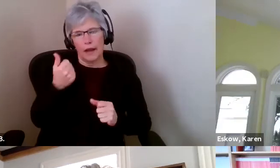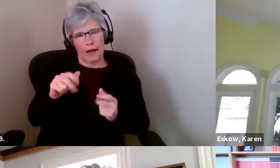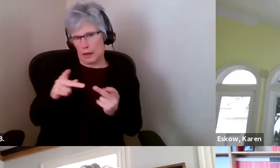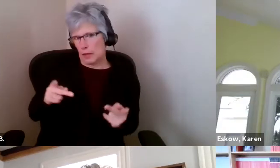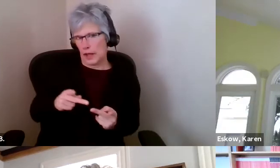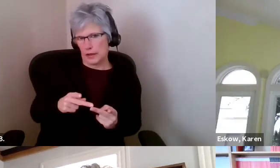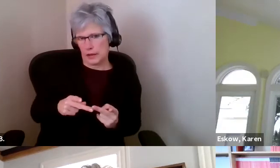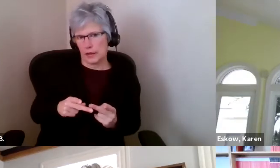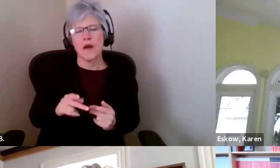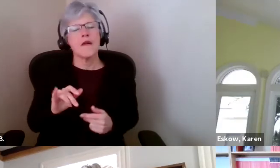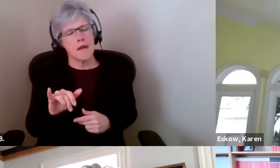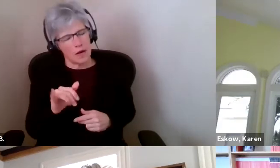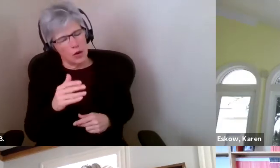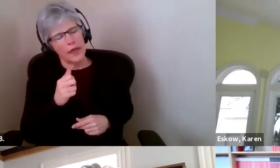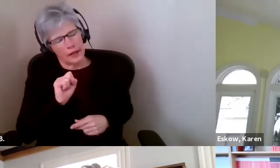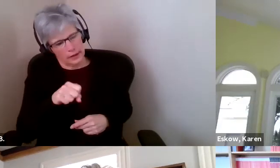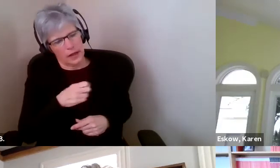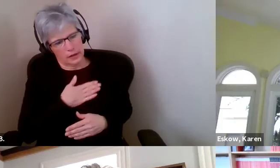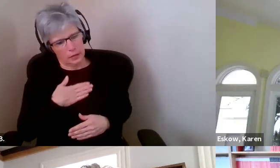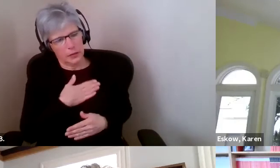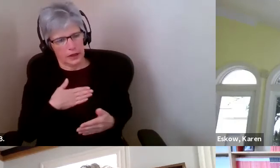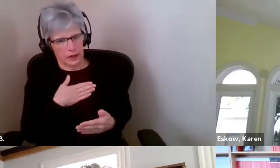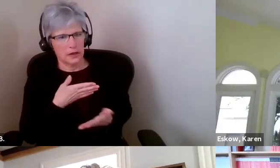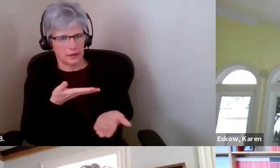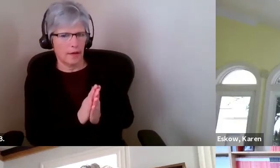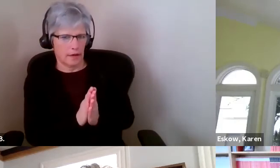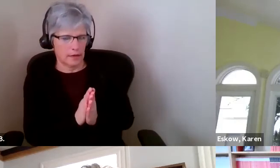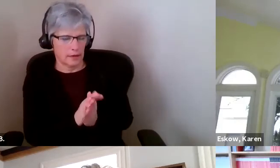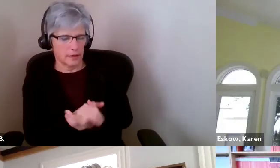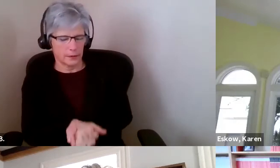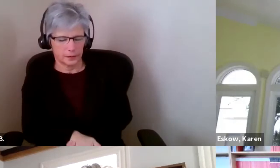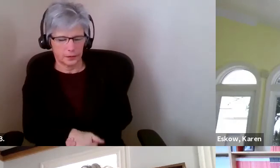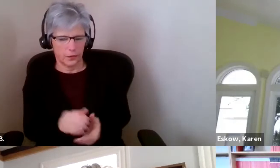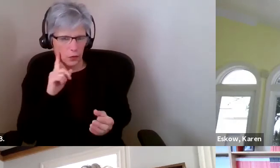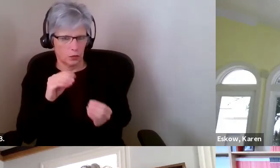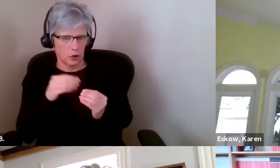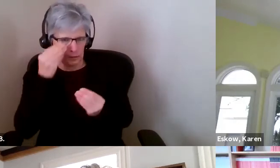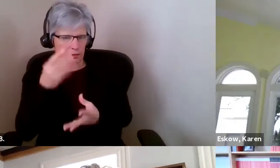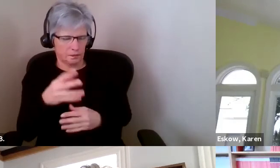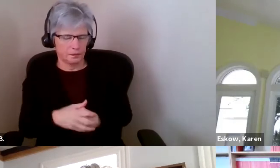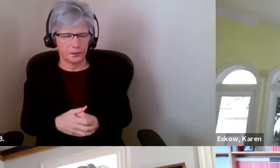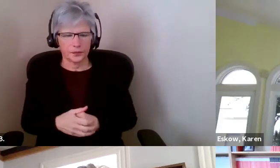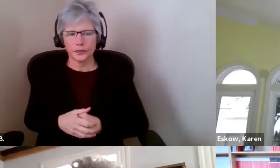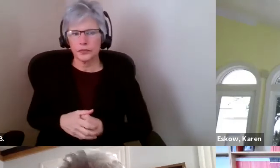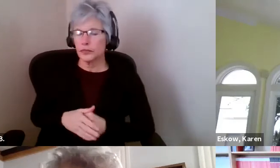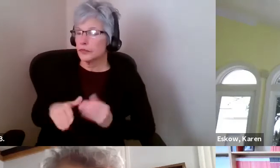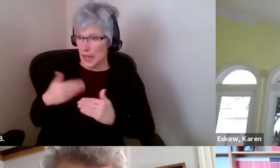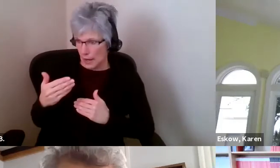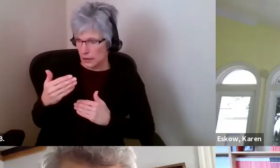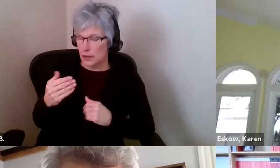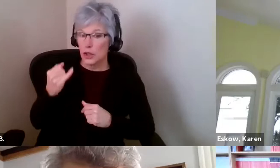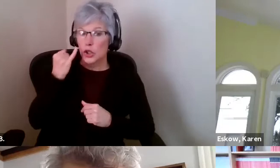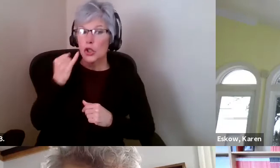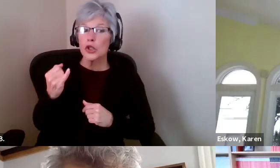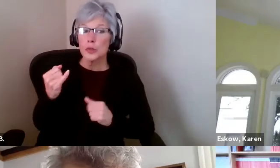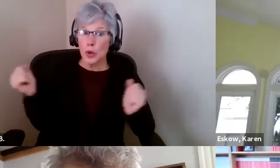good thing to follow up on, Teresa, then. Yeah, that's good. The next item is, if we are back on campus, do you think